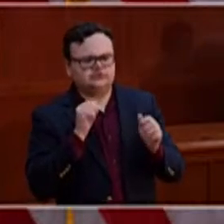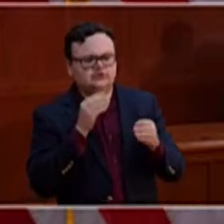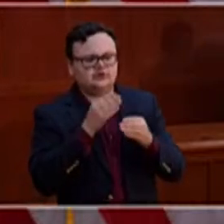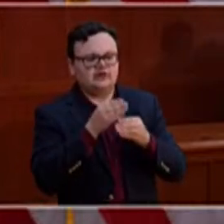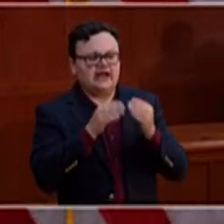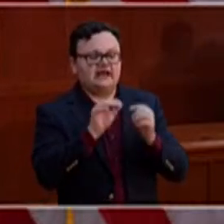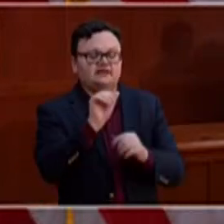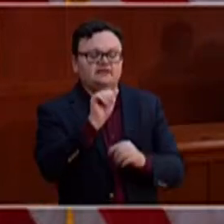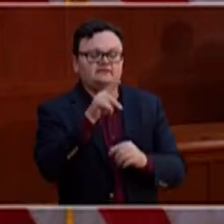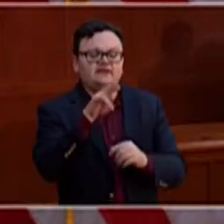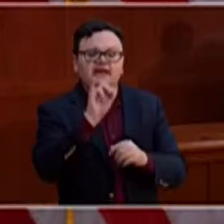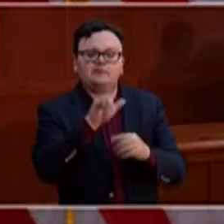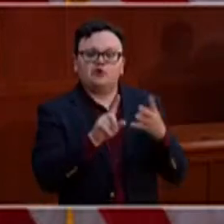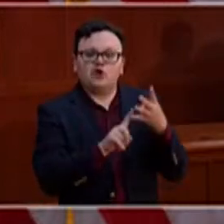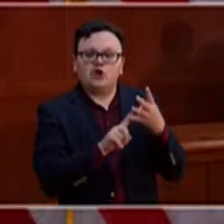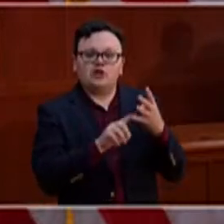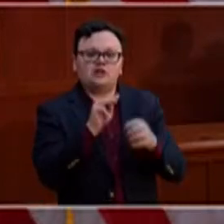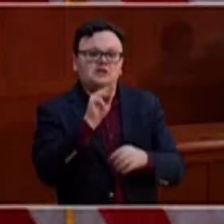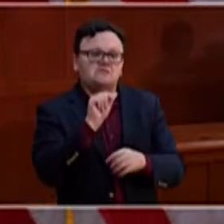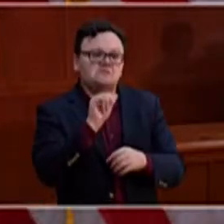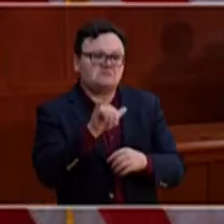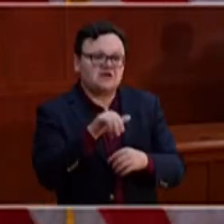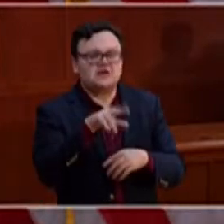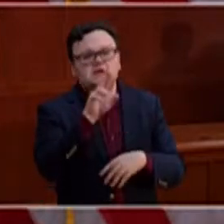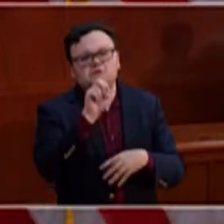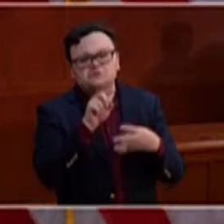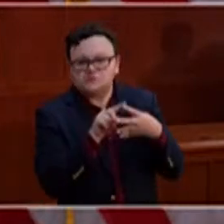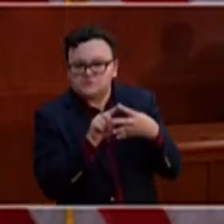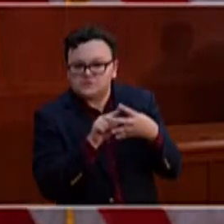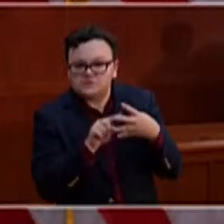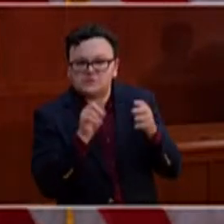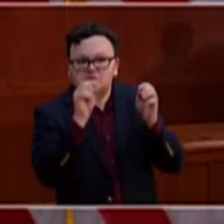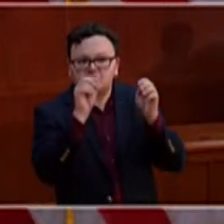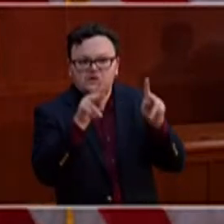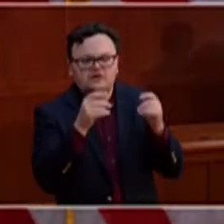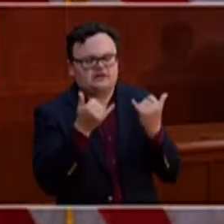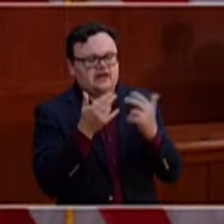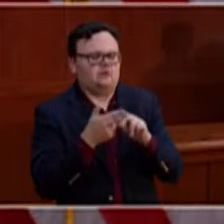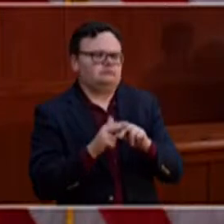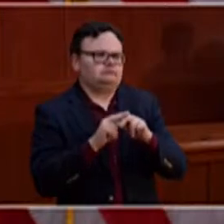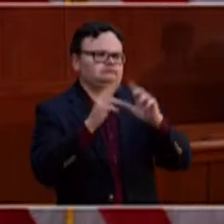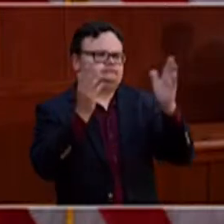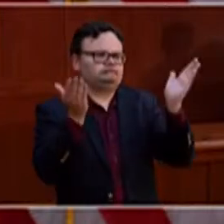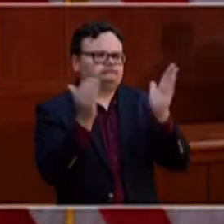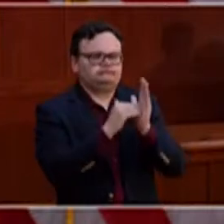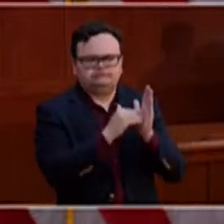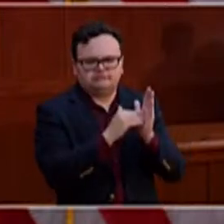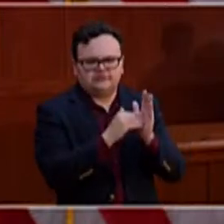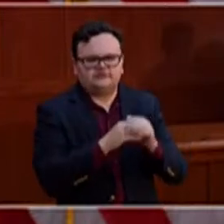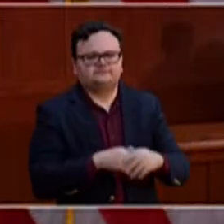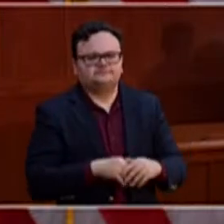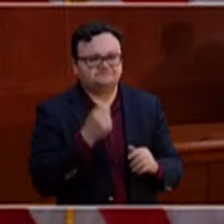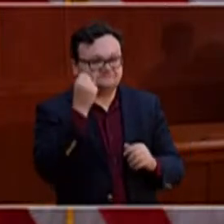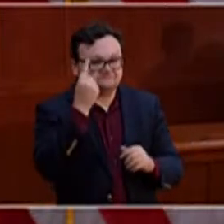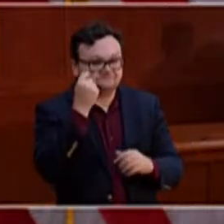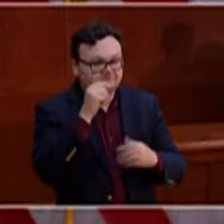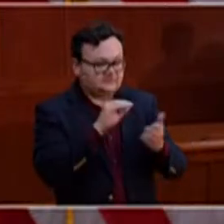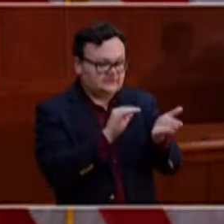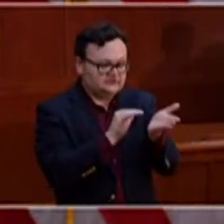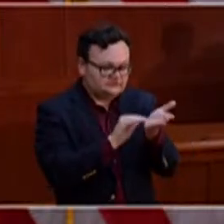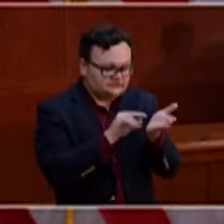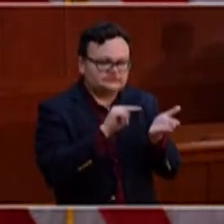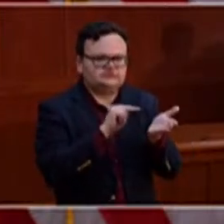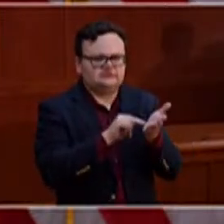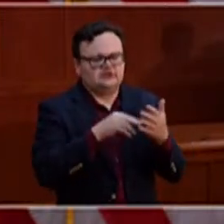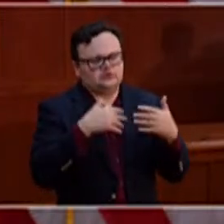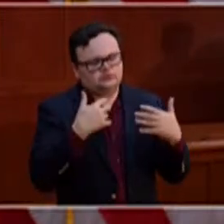relatively quiet, but then to ramp up, people are back at it. So particularly for the healthcare workers, they've been at it for a long time, and just